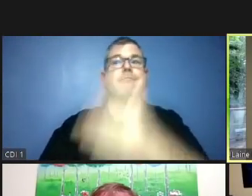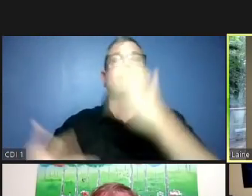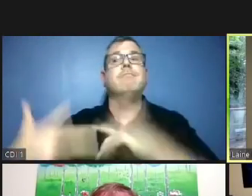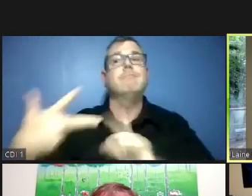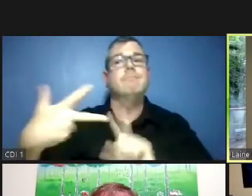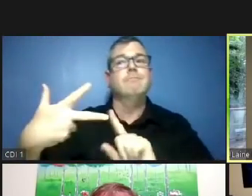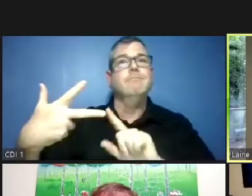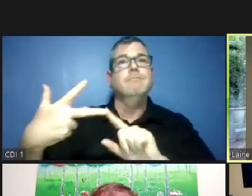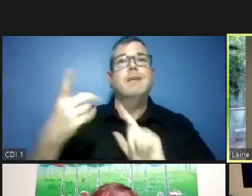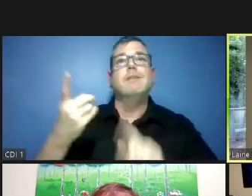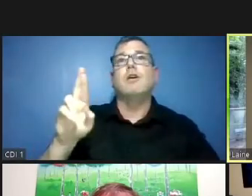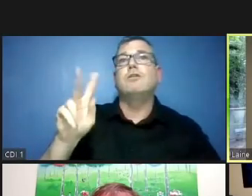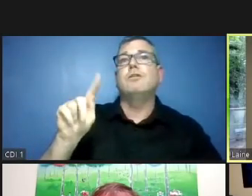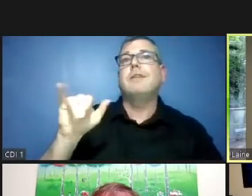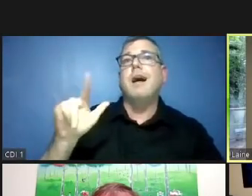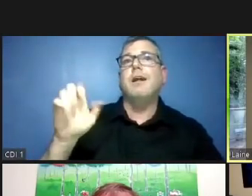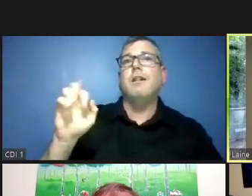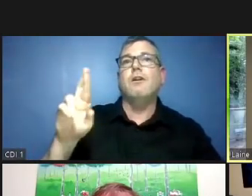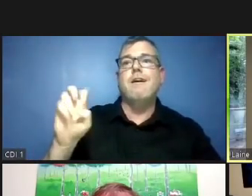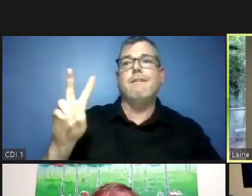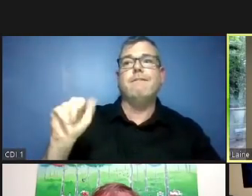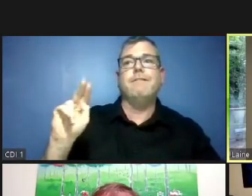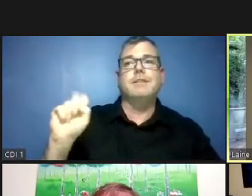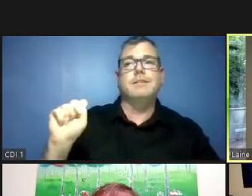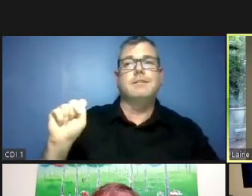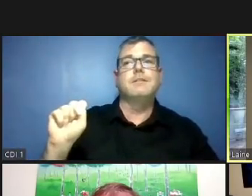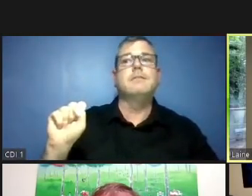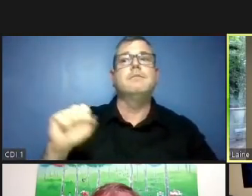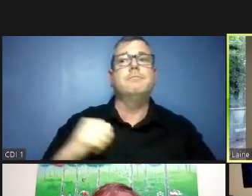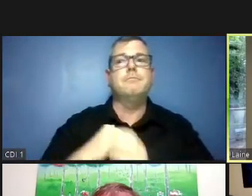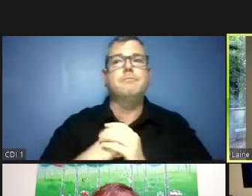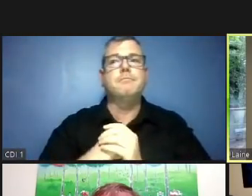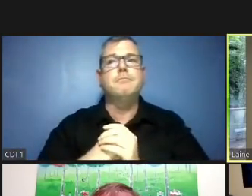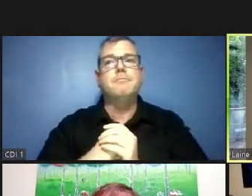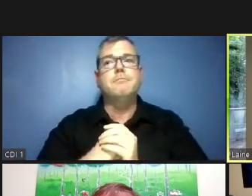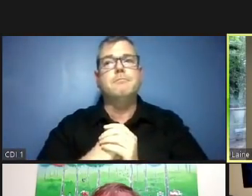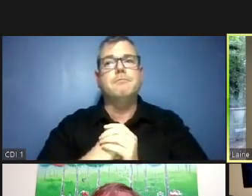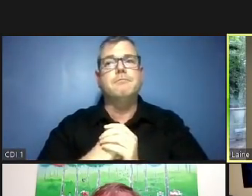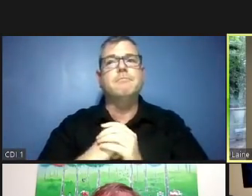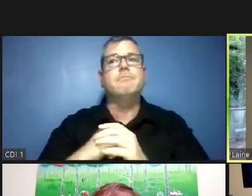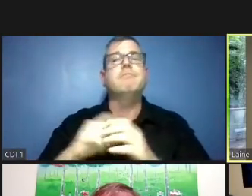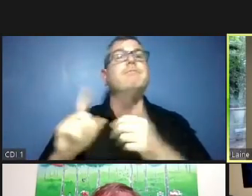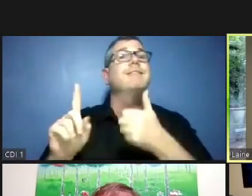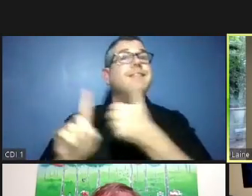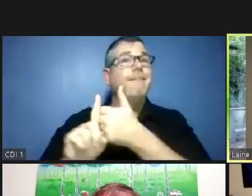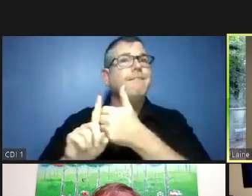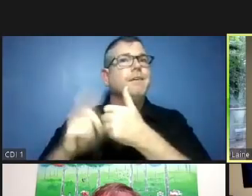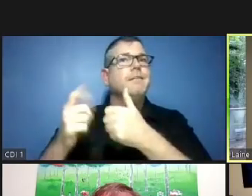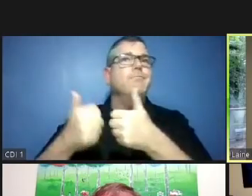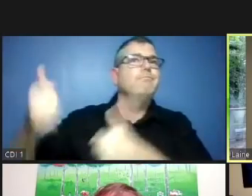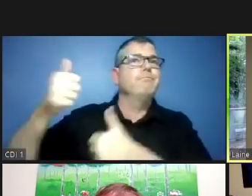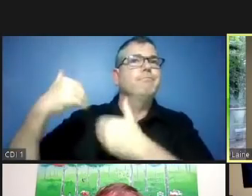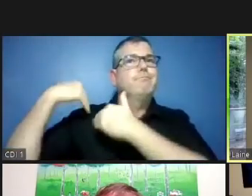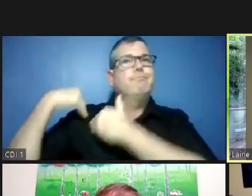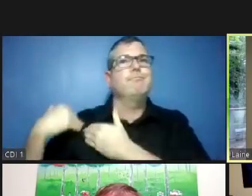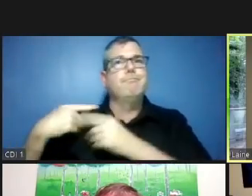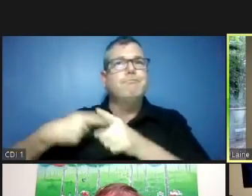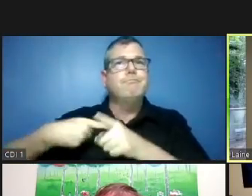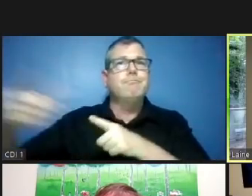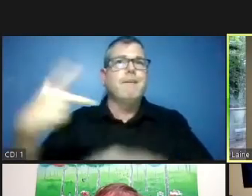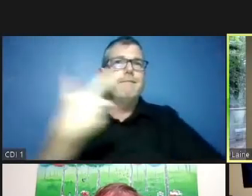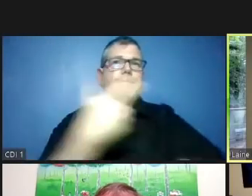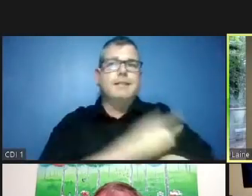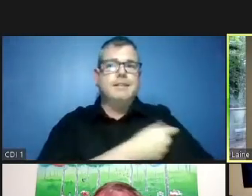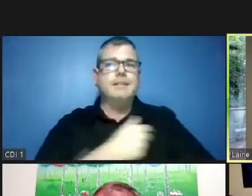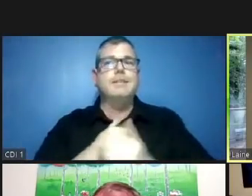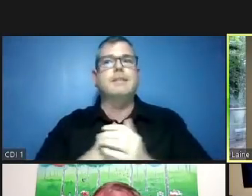Officers and Branch Chief of Vaccines within our Emergency Operations Center, to dig a little bit deeper